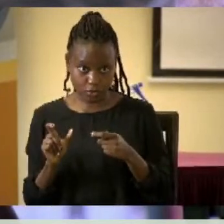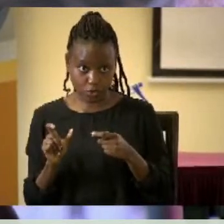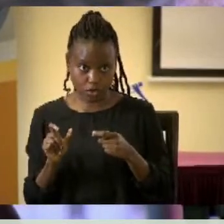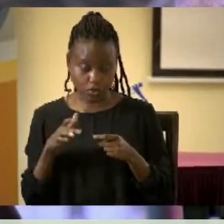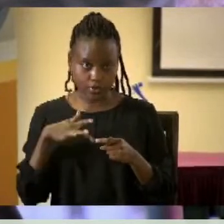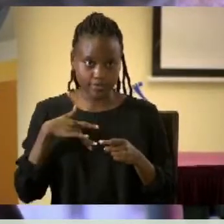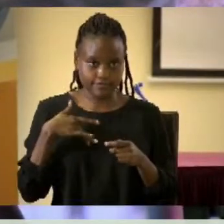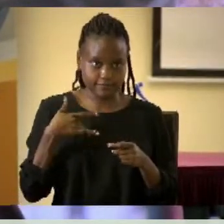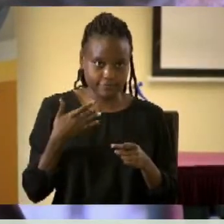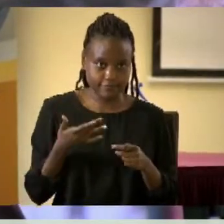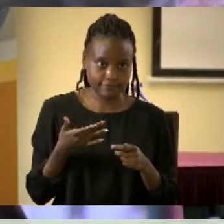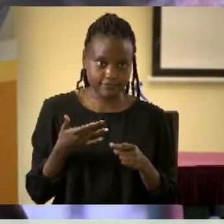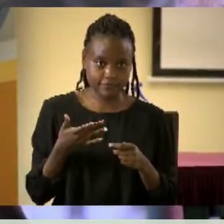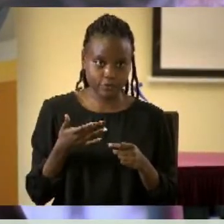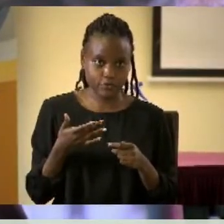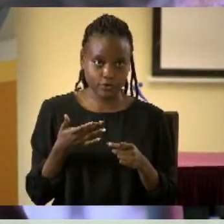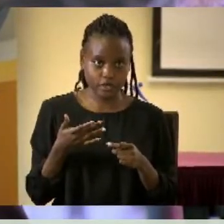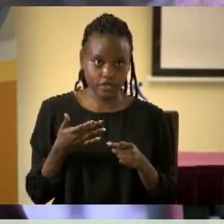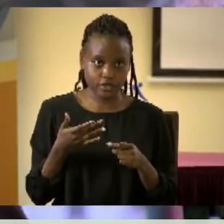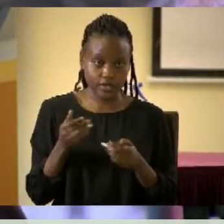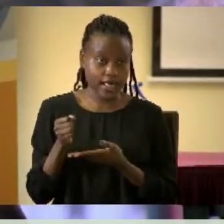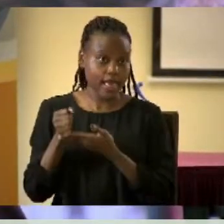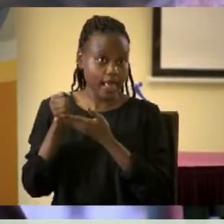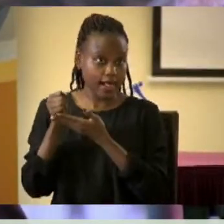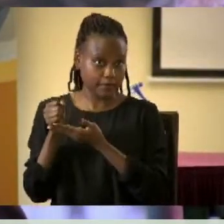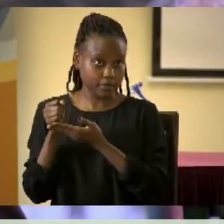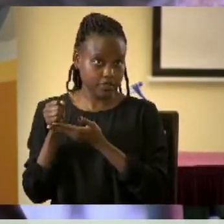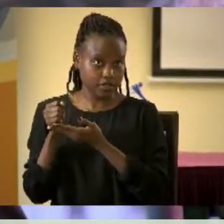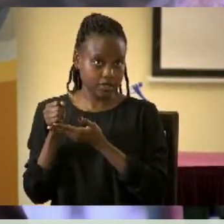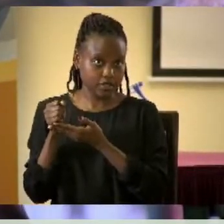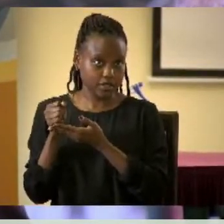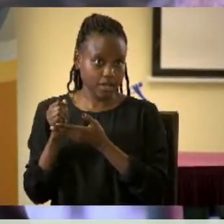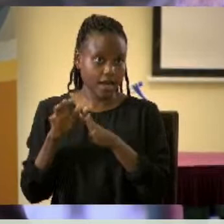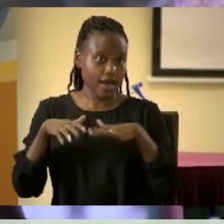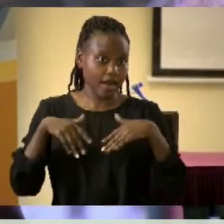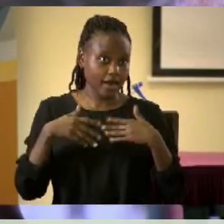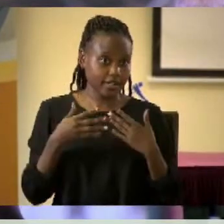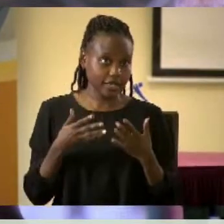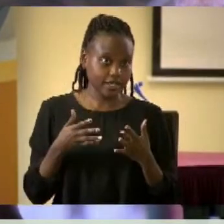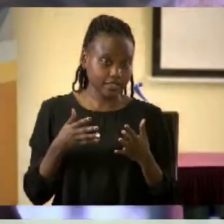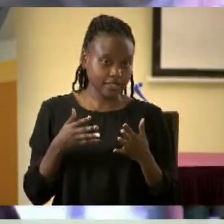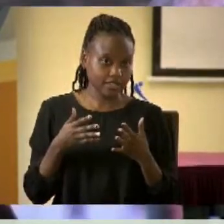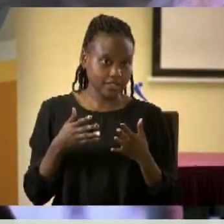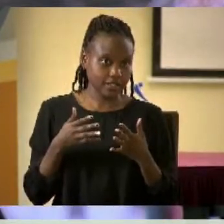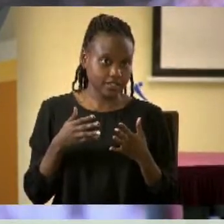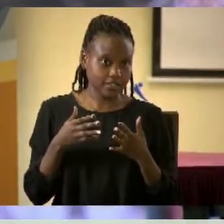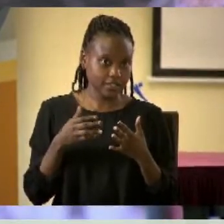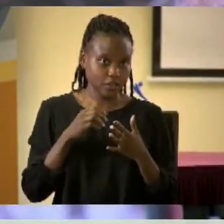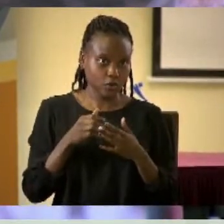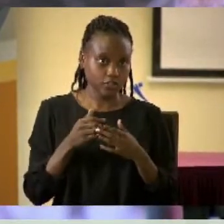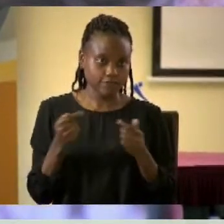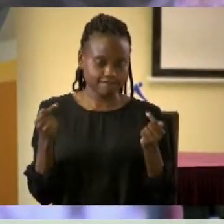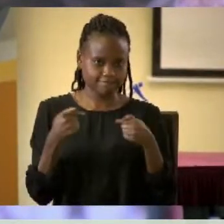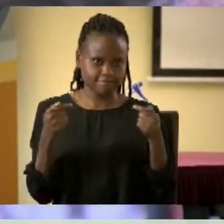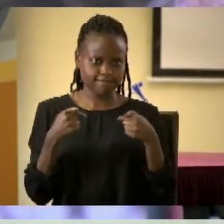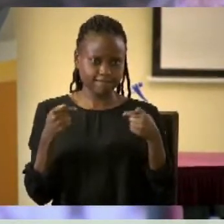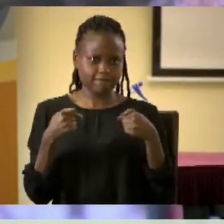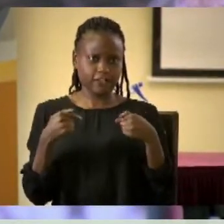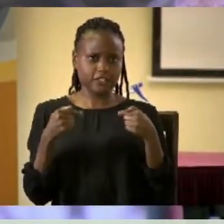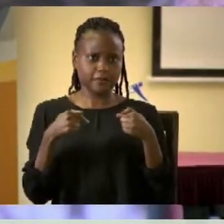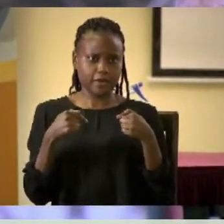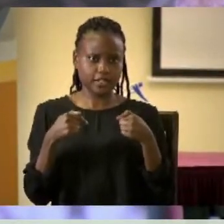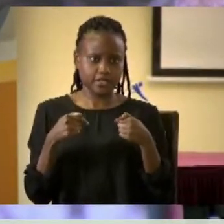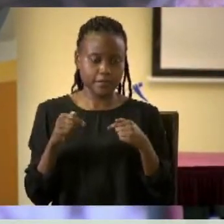feel aided and less likely to feel re-victimized by the